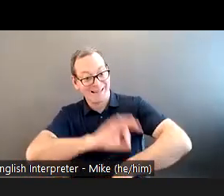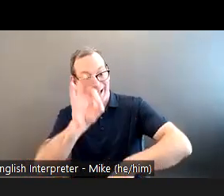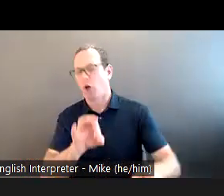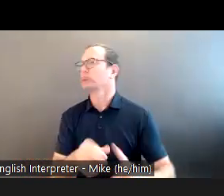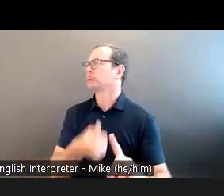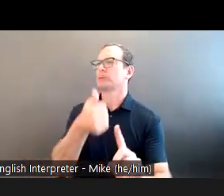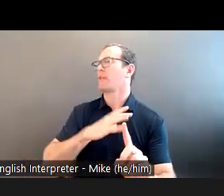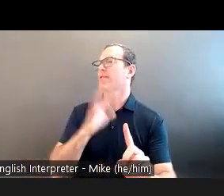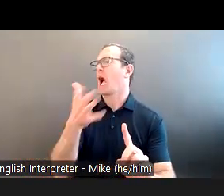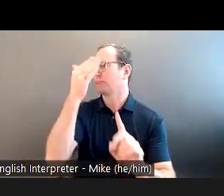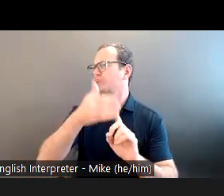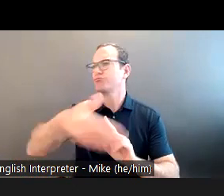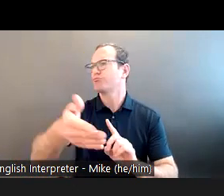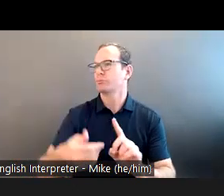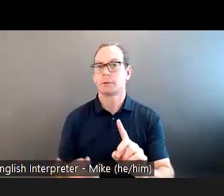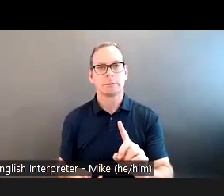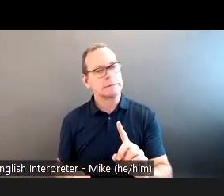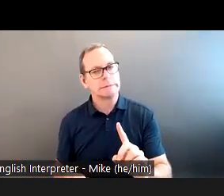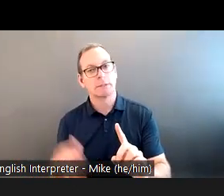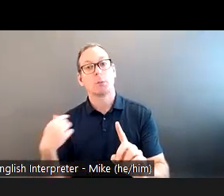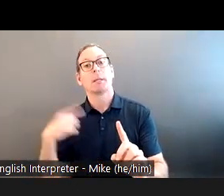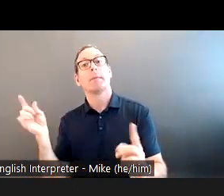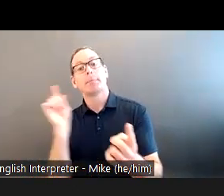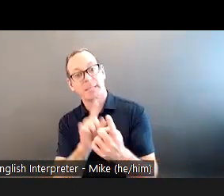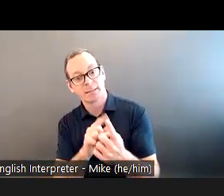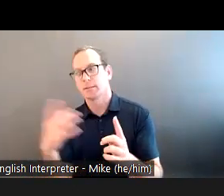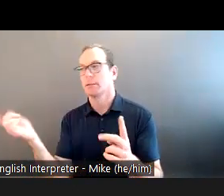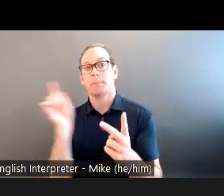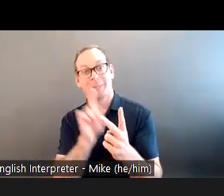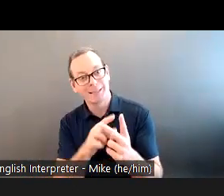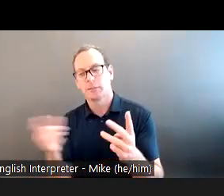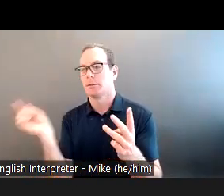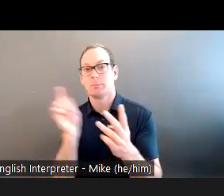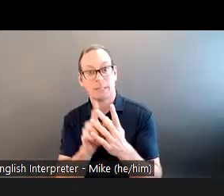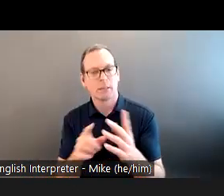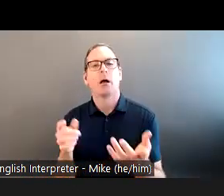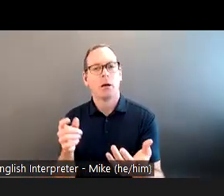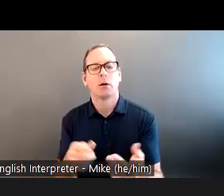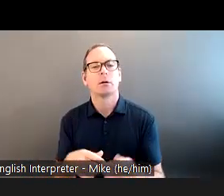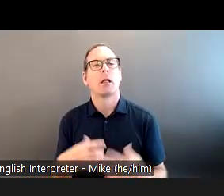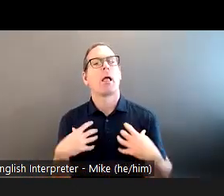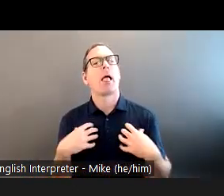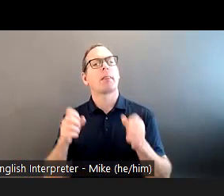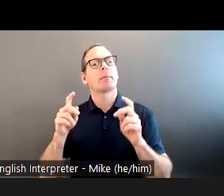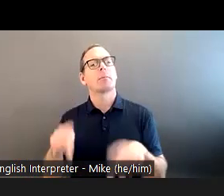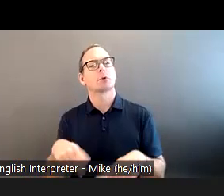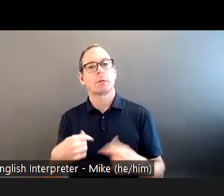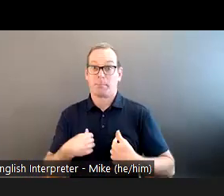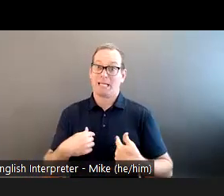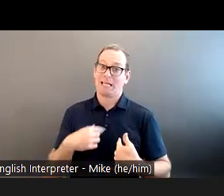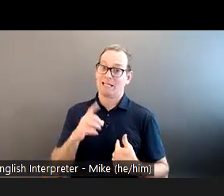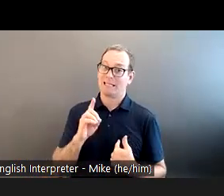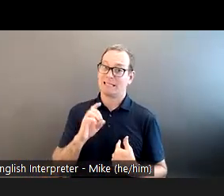are incapable. Every time we see them, a healthcare provider has to decide in that moment. Now, here I'm talking